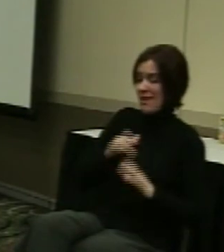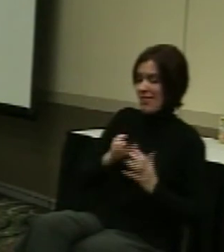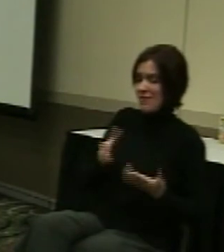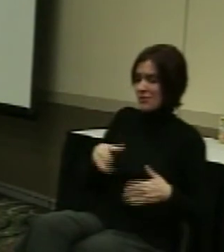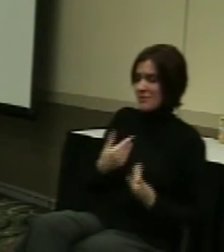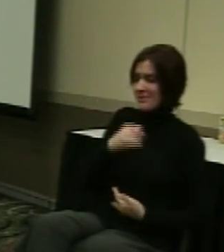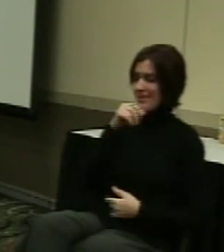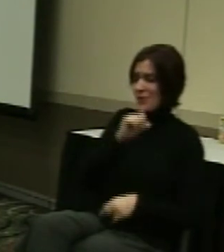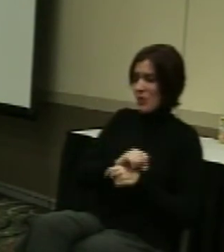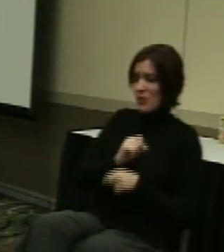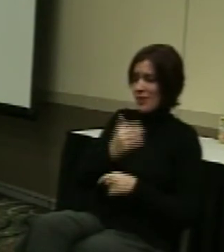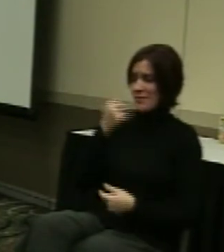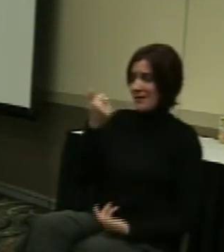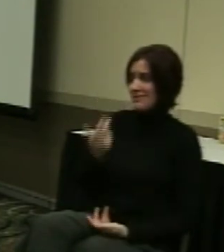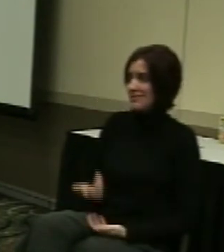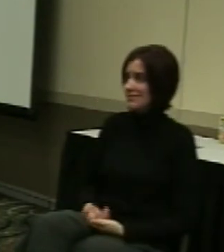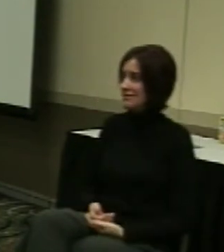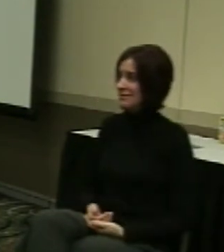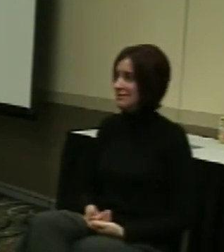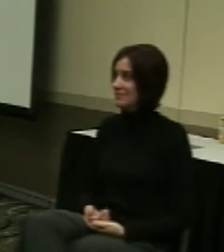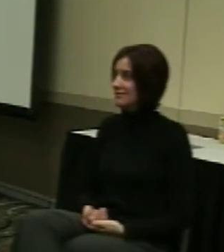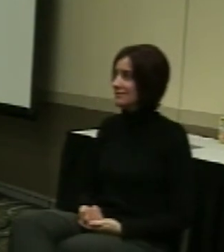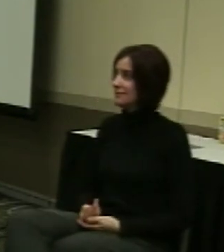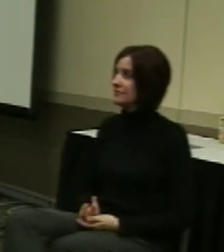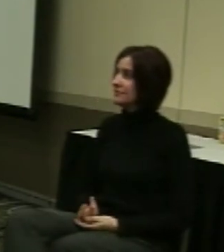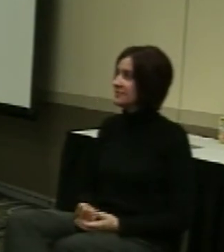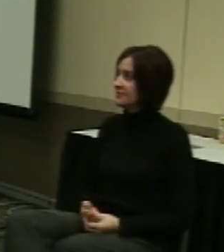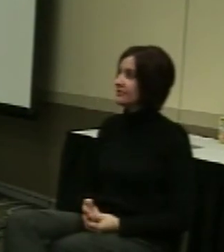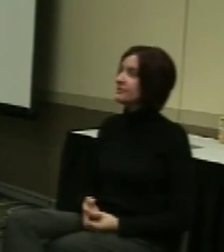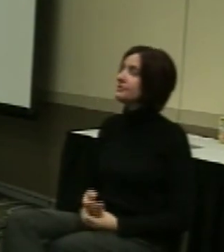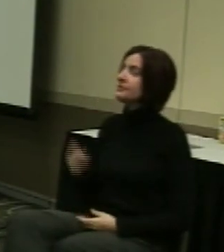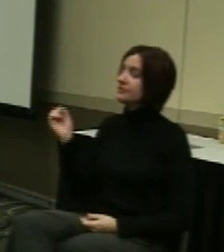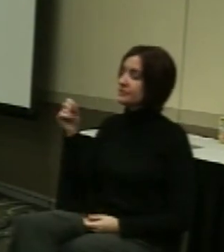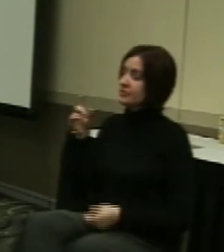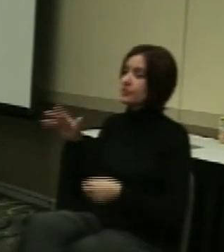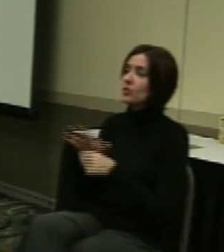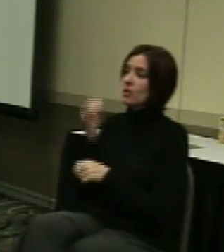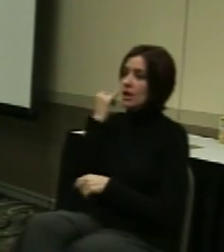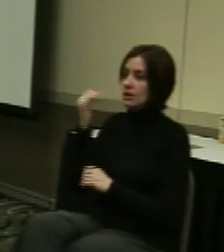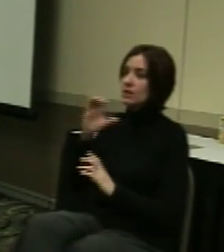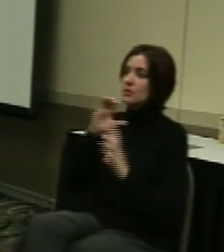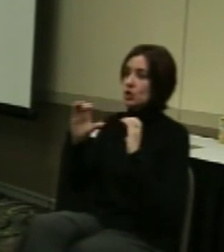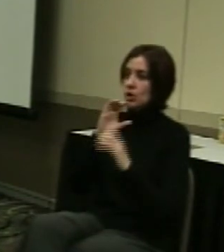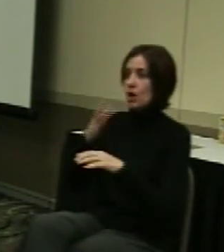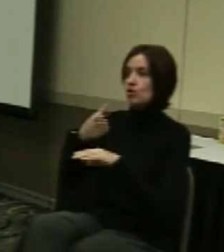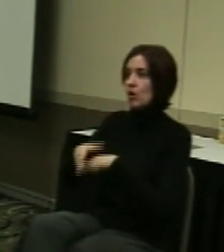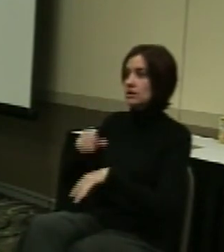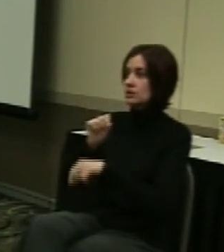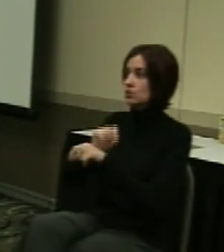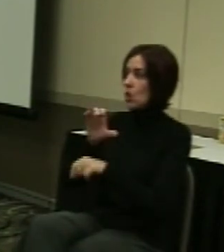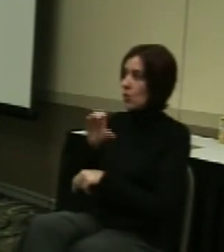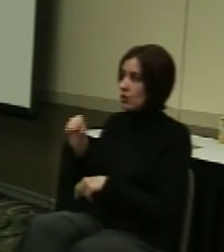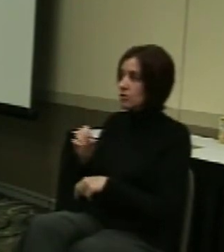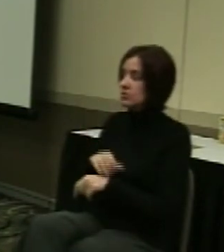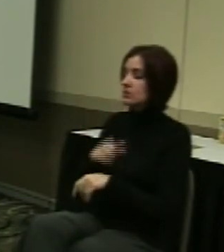or whatever. Yeah, the whole notion of communication across colleagues, across schools.